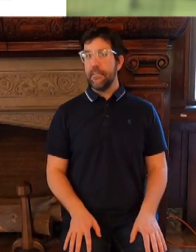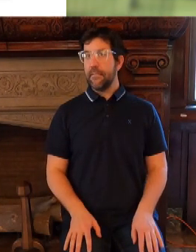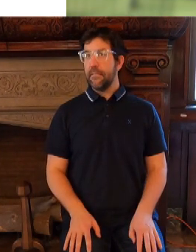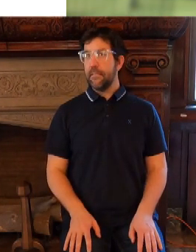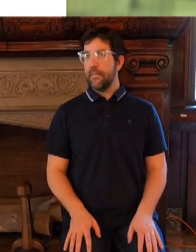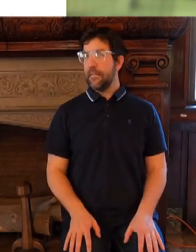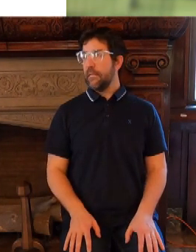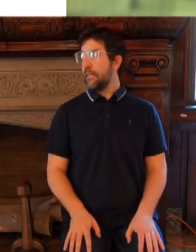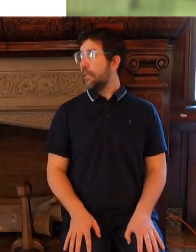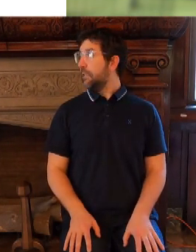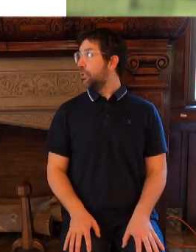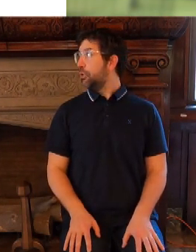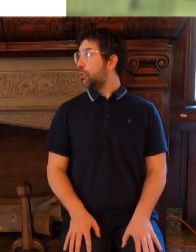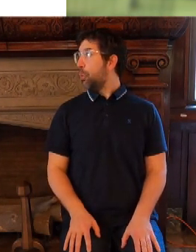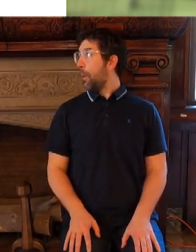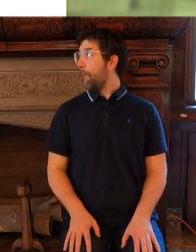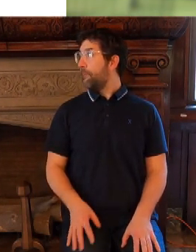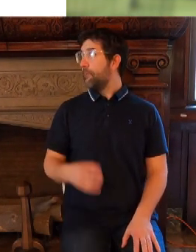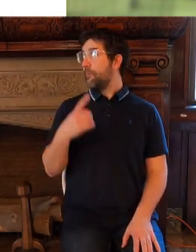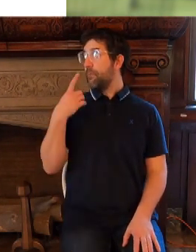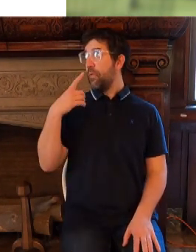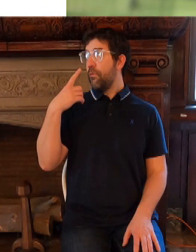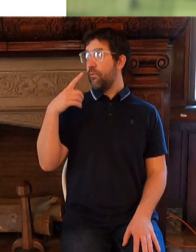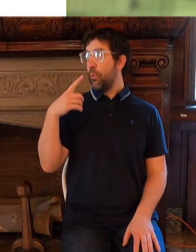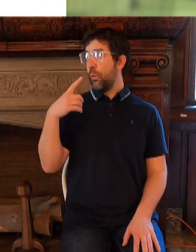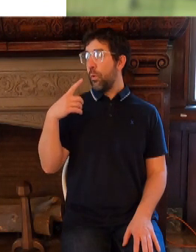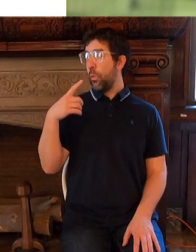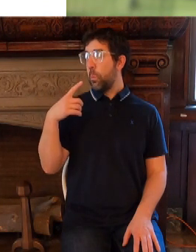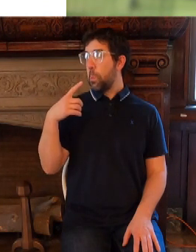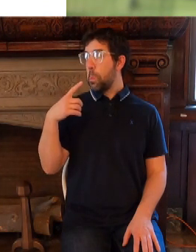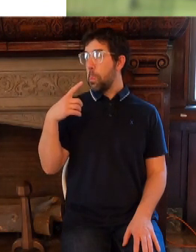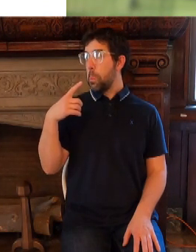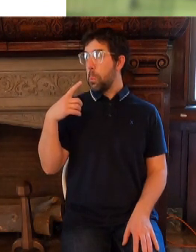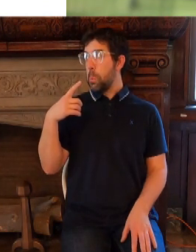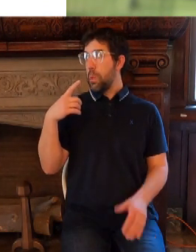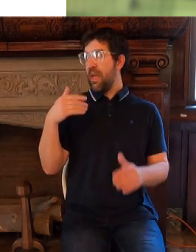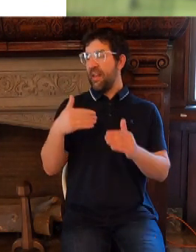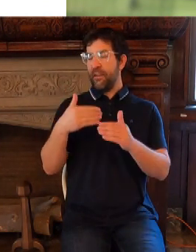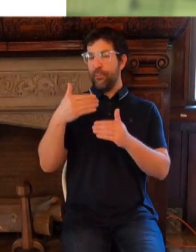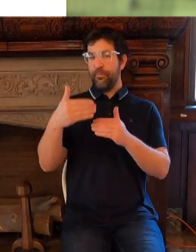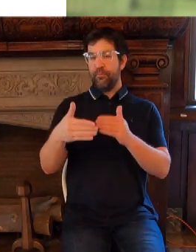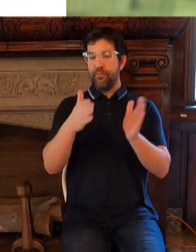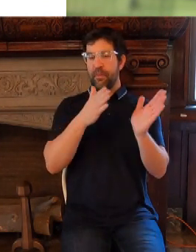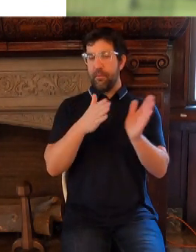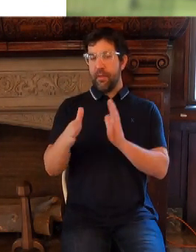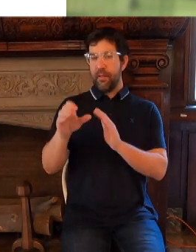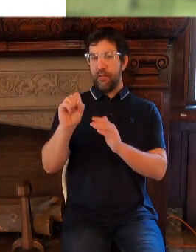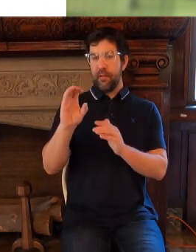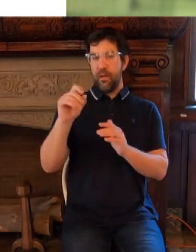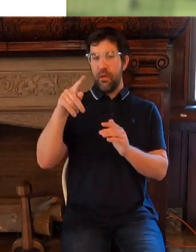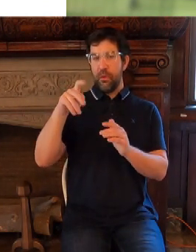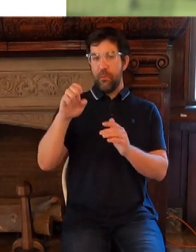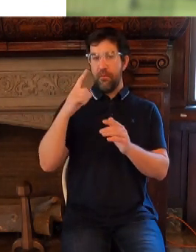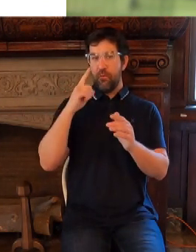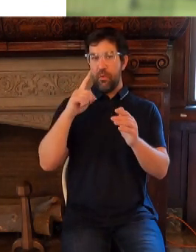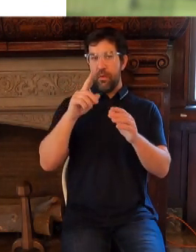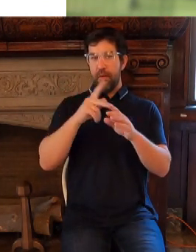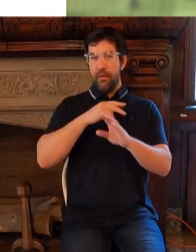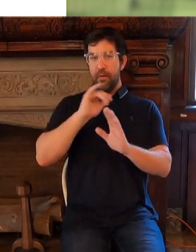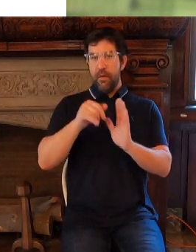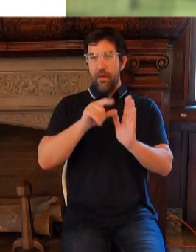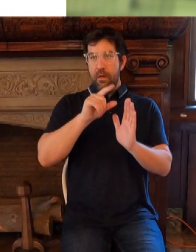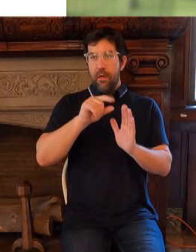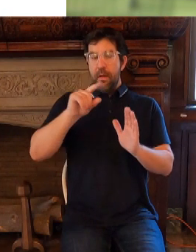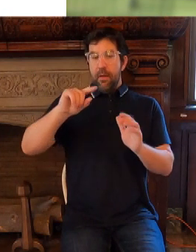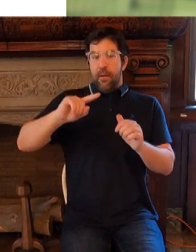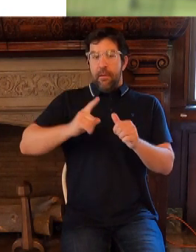So with the need established, we moved into the planning and scoping for the project in 2020, where we held